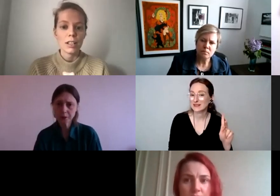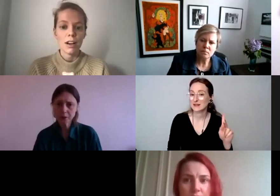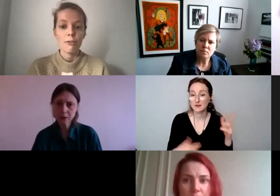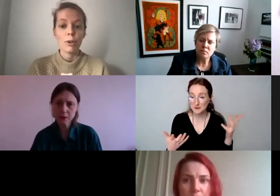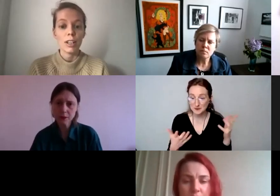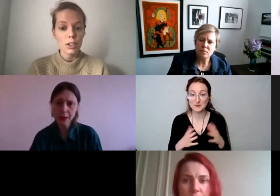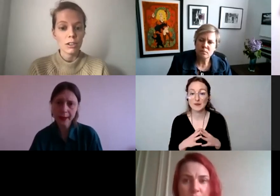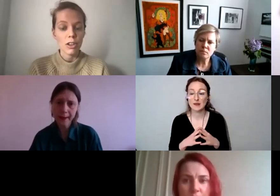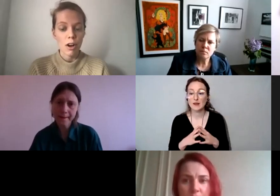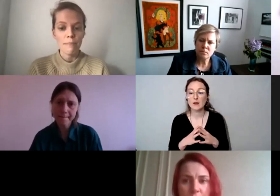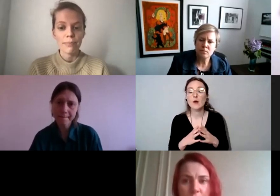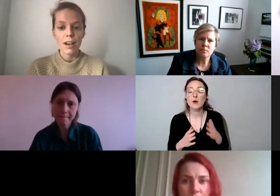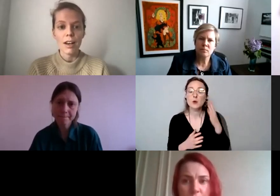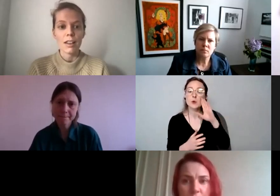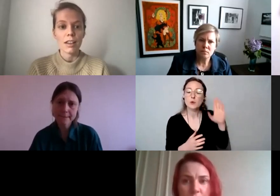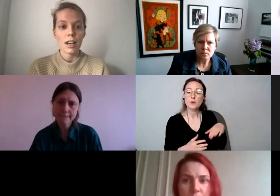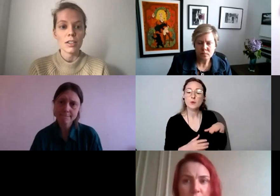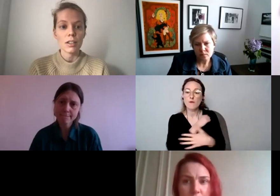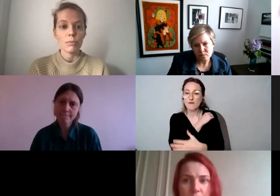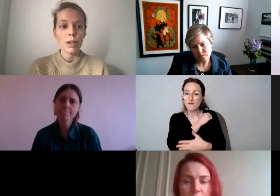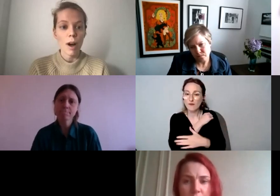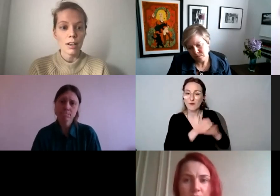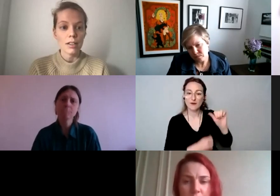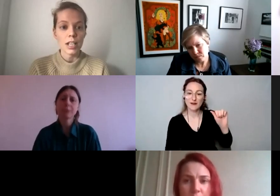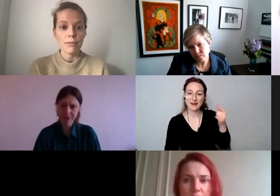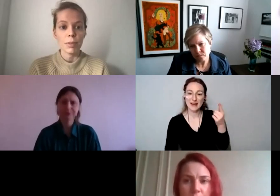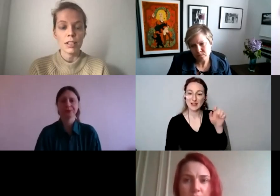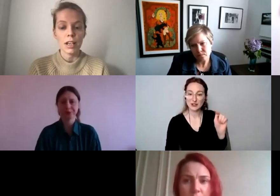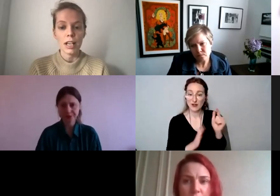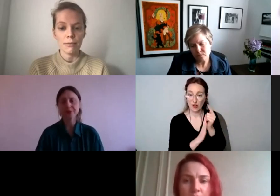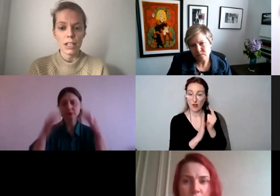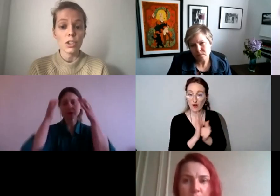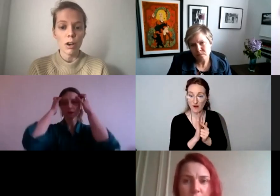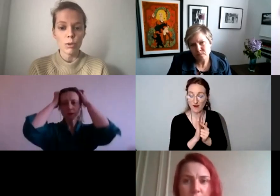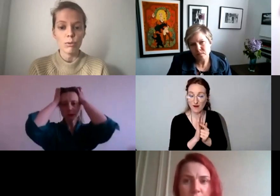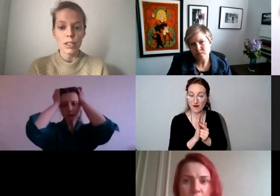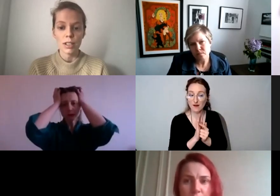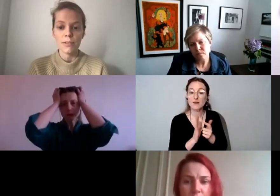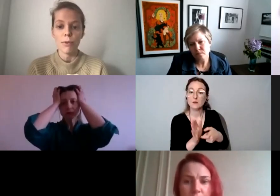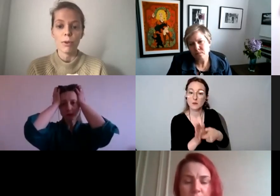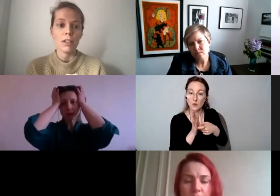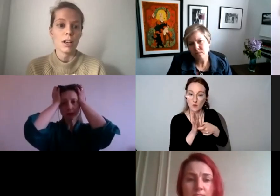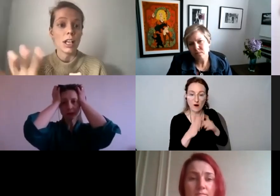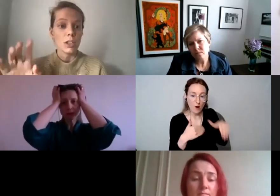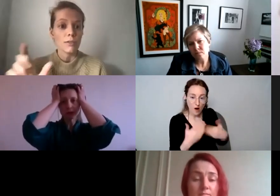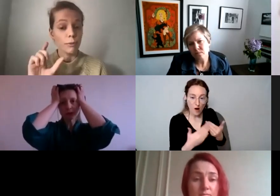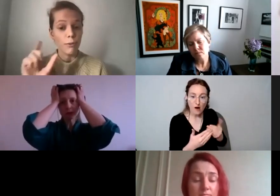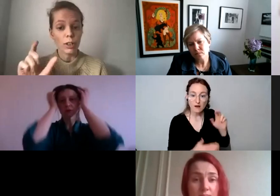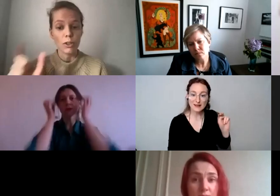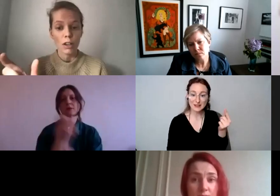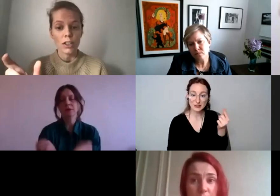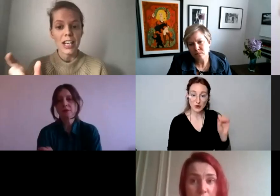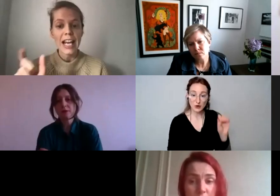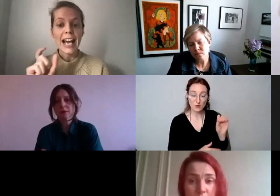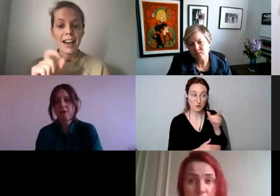the foreign agent law that requires everybody, NGOs who received foreign donations from